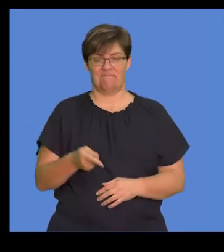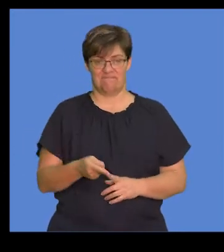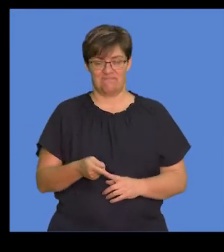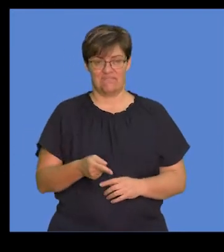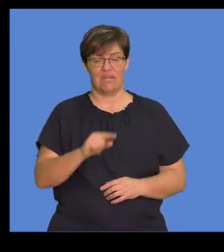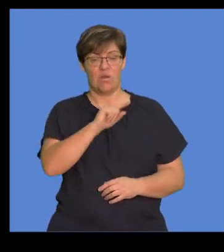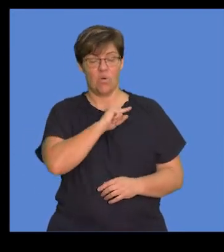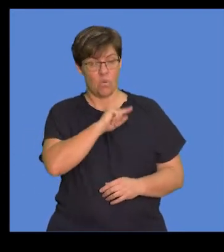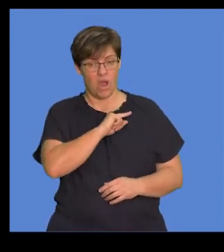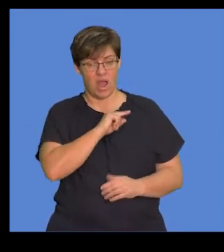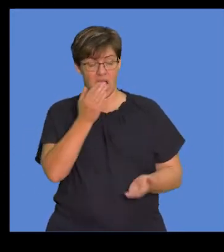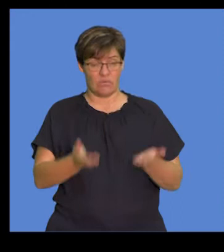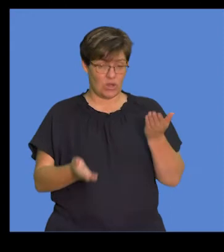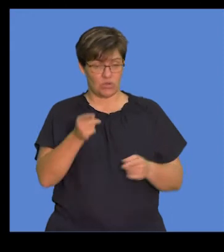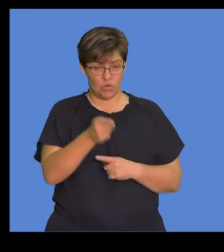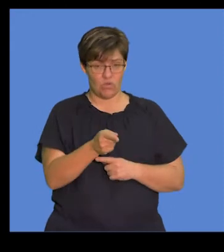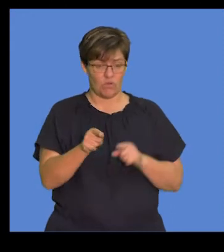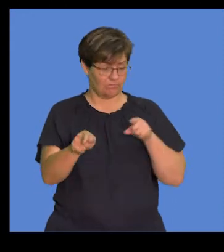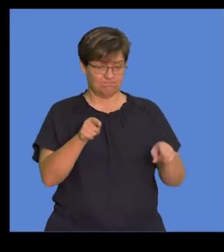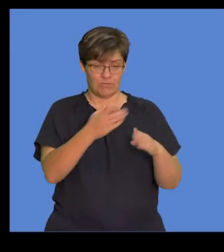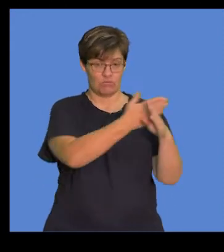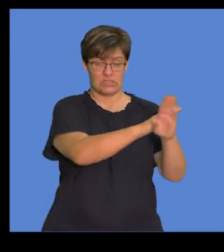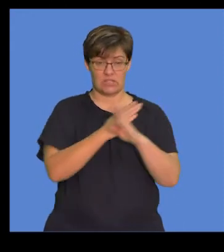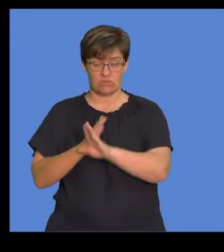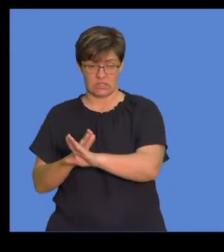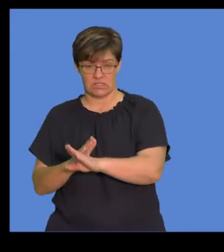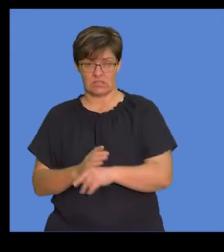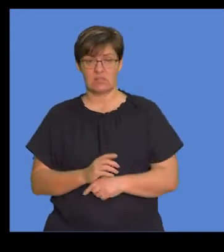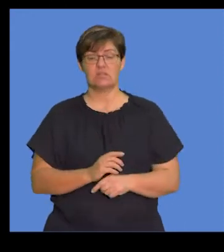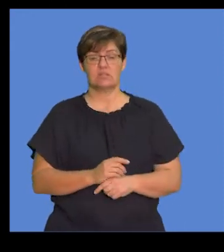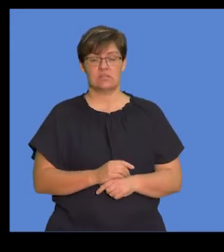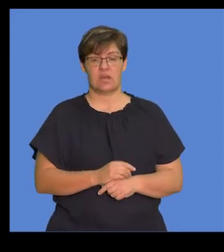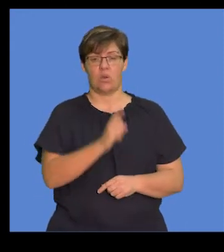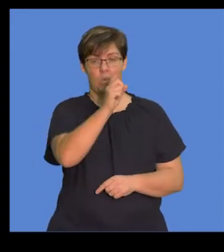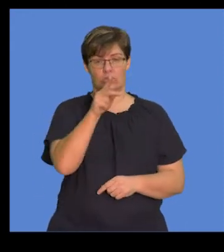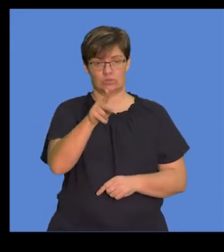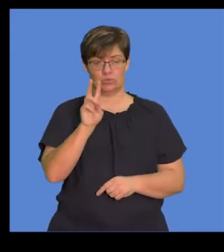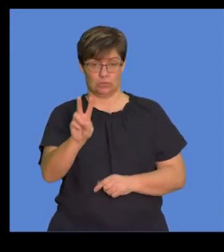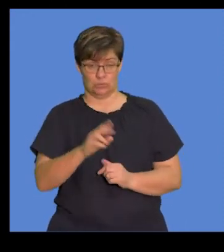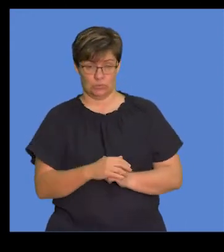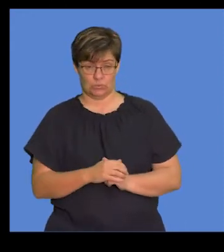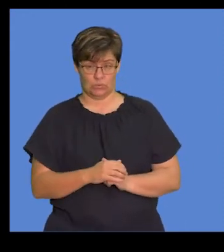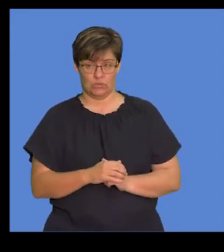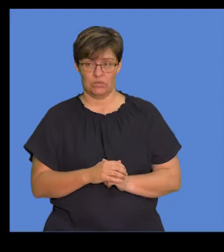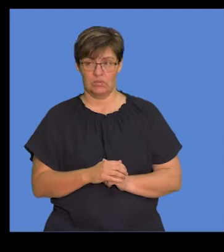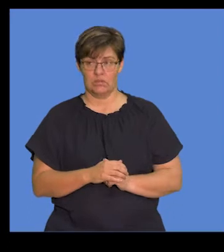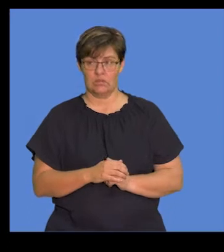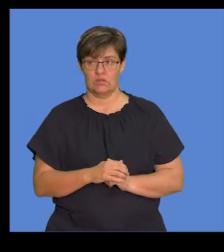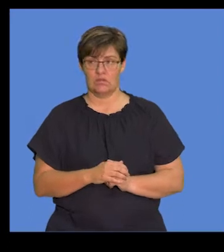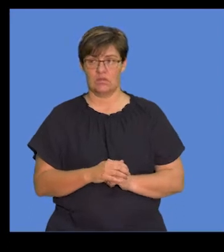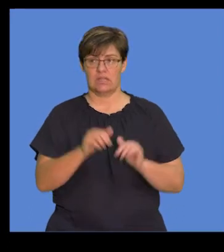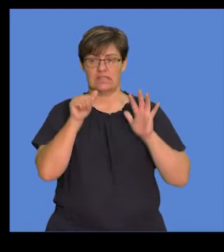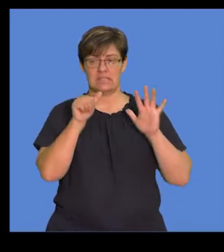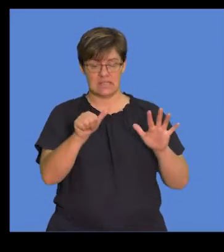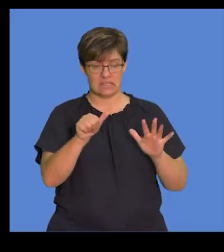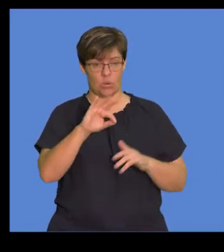for 6 ohms, it should be half that, because the ratio or the proportion of these two resistors is 1:2.